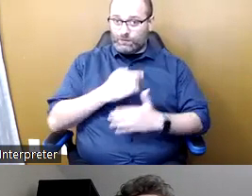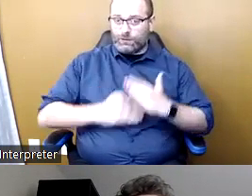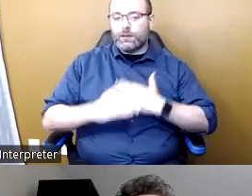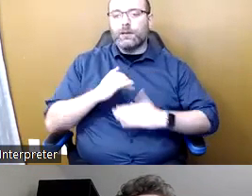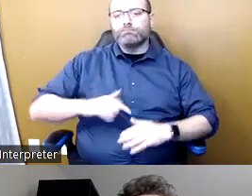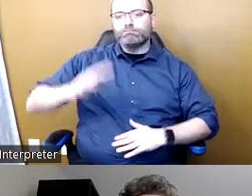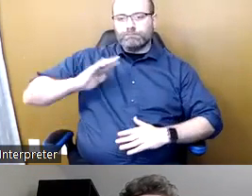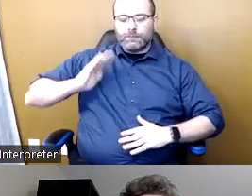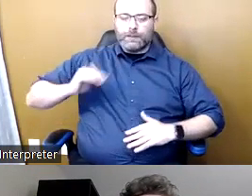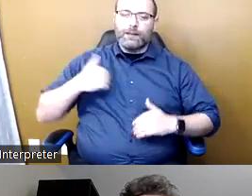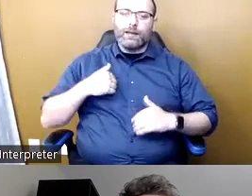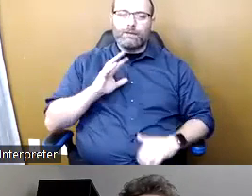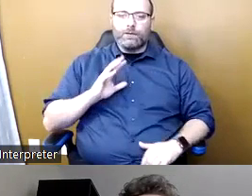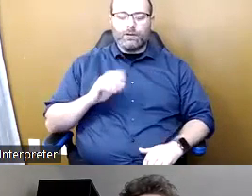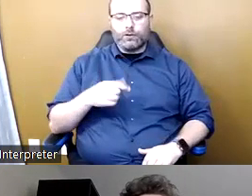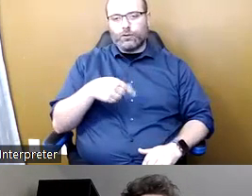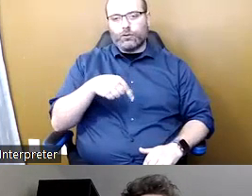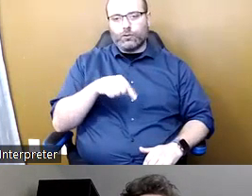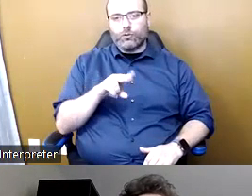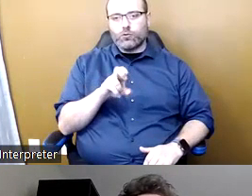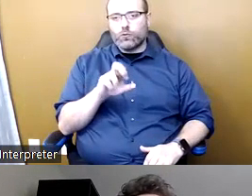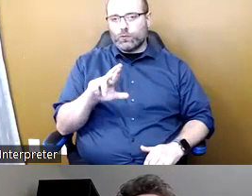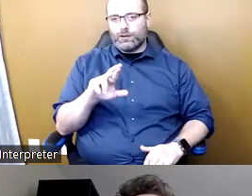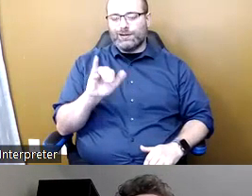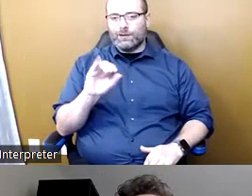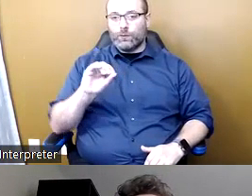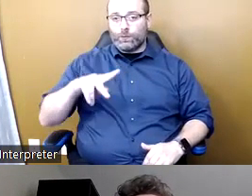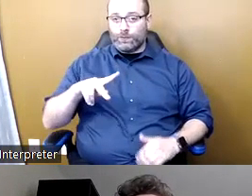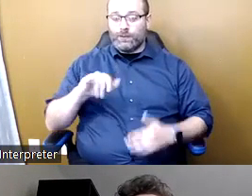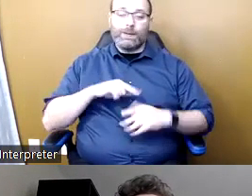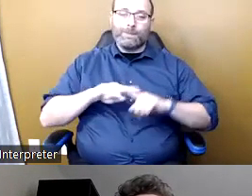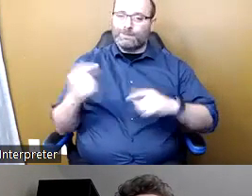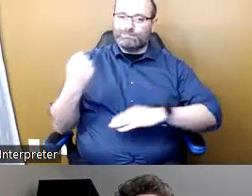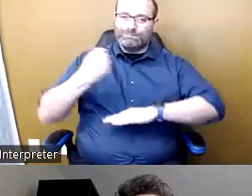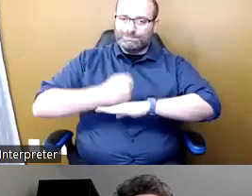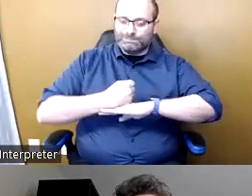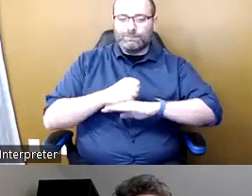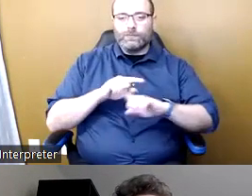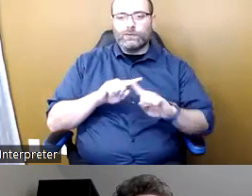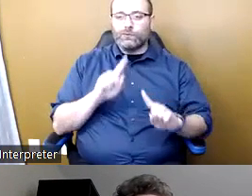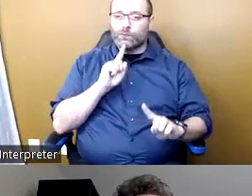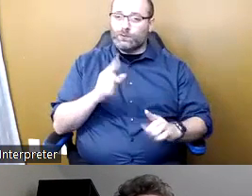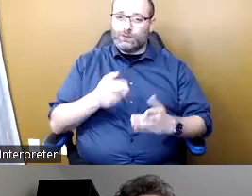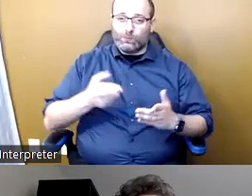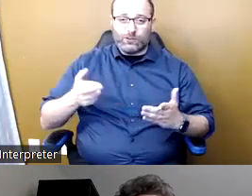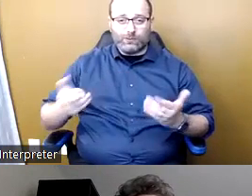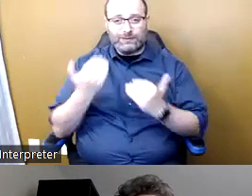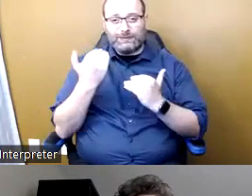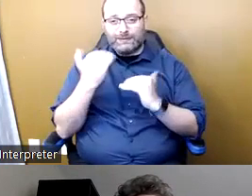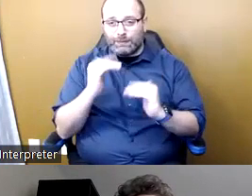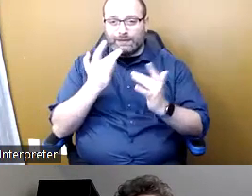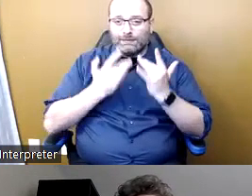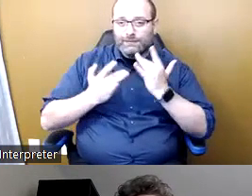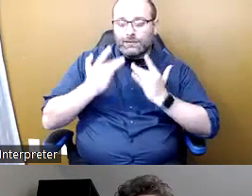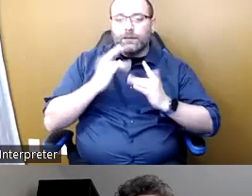queer IOP, but that was shut down. So there's just a lack of resources.